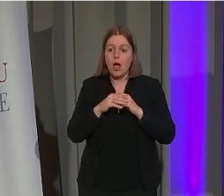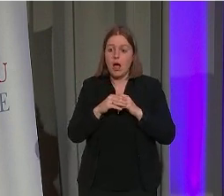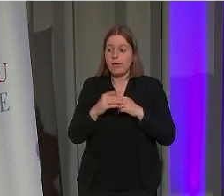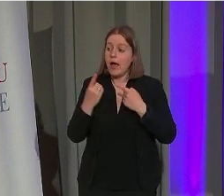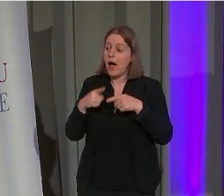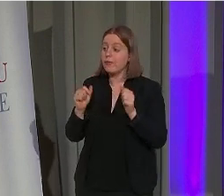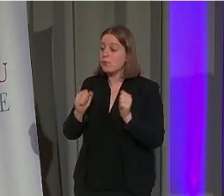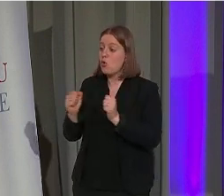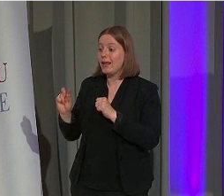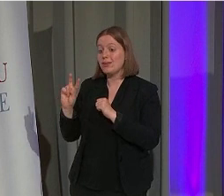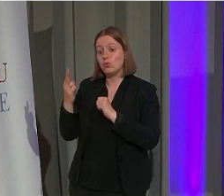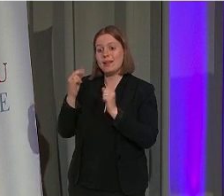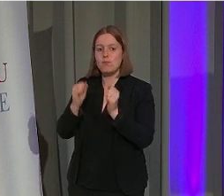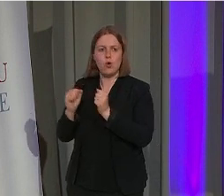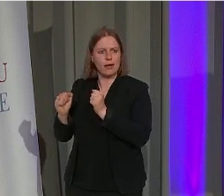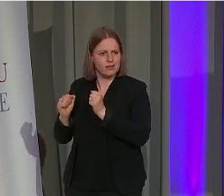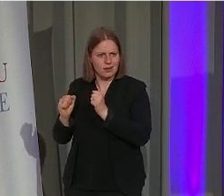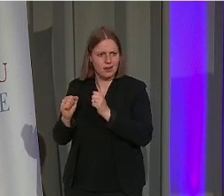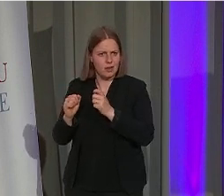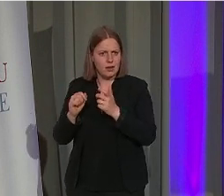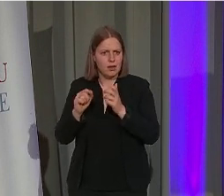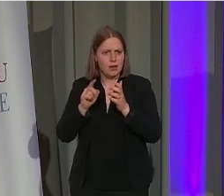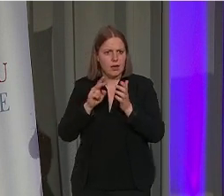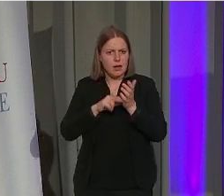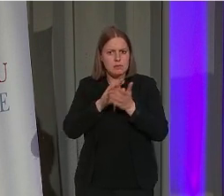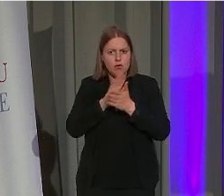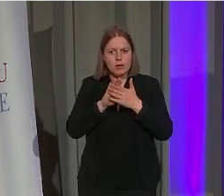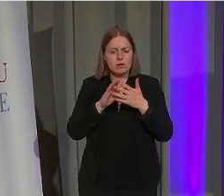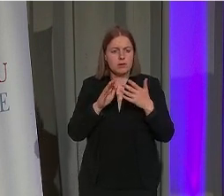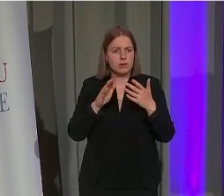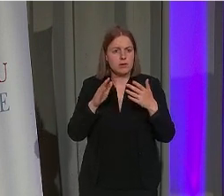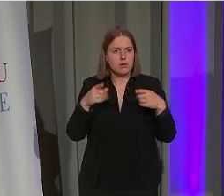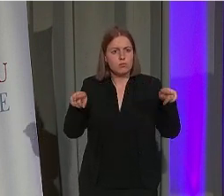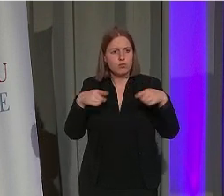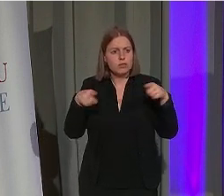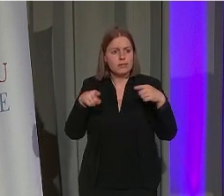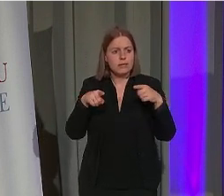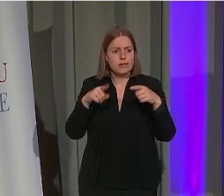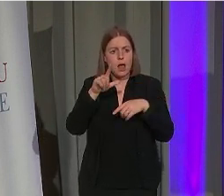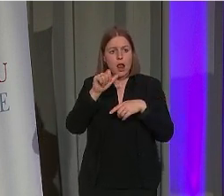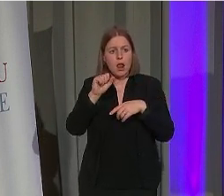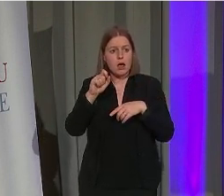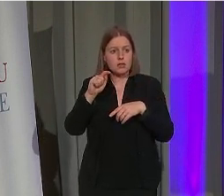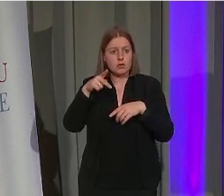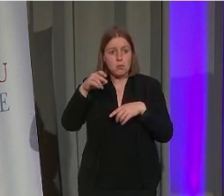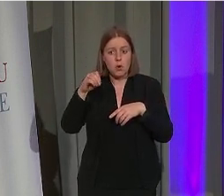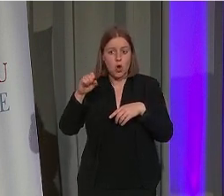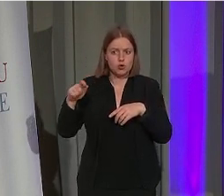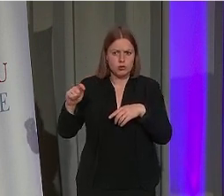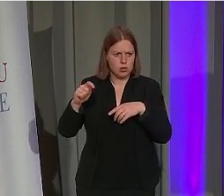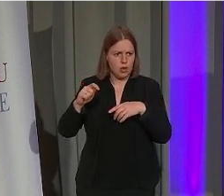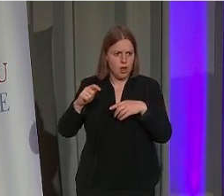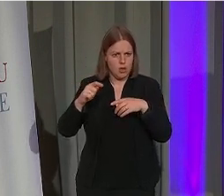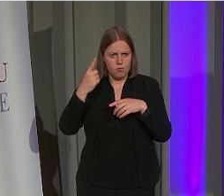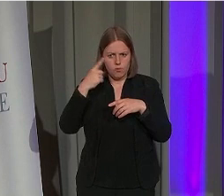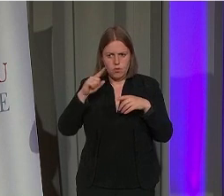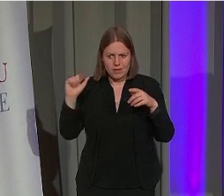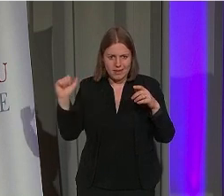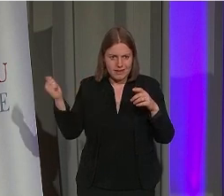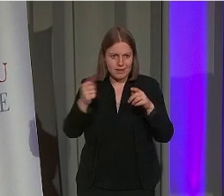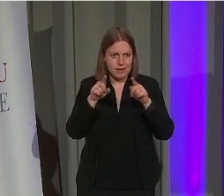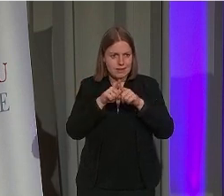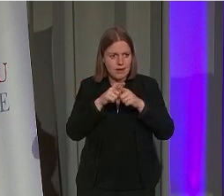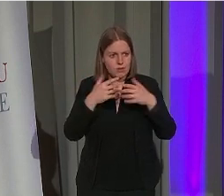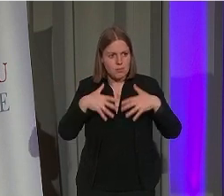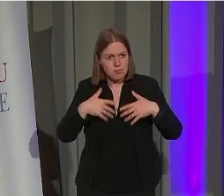Their objective is not to provide an alternative, but to really develop the music of the